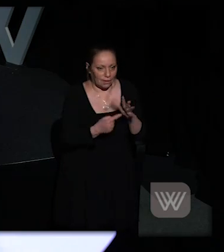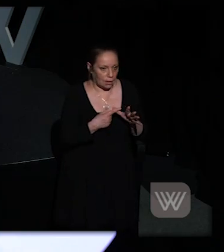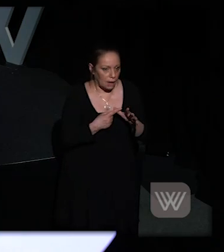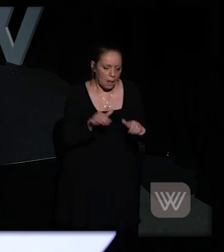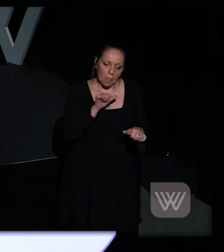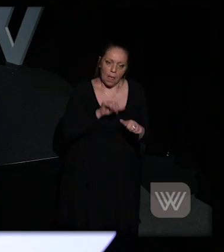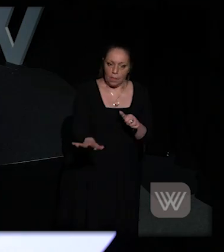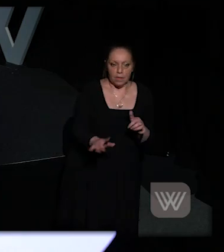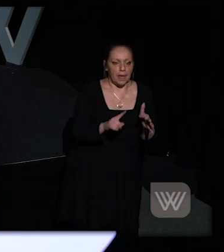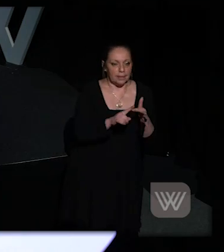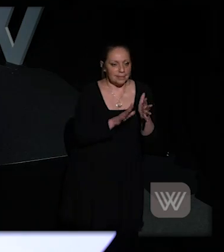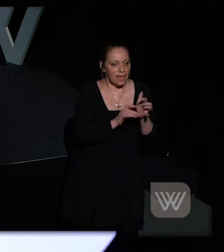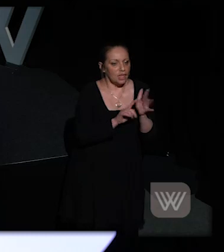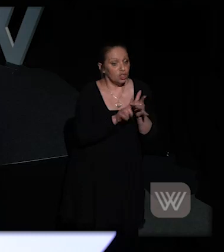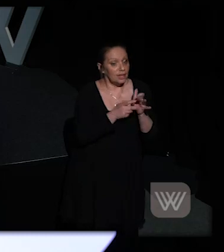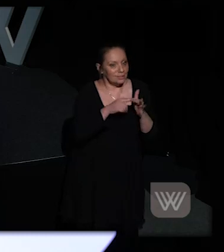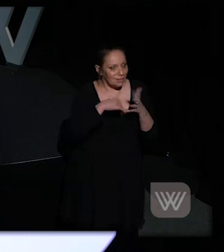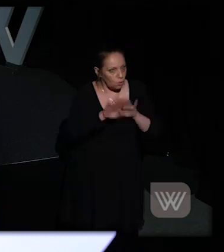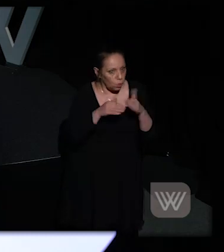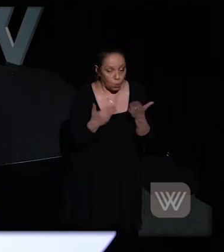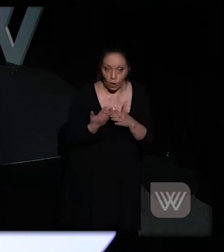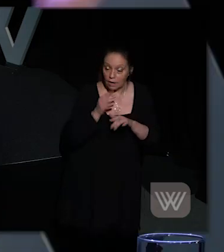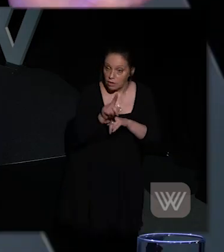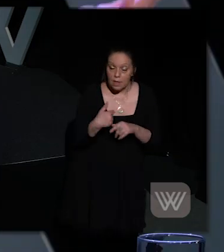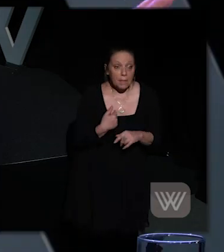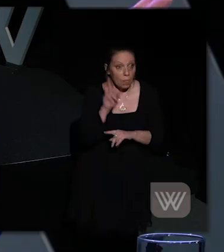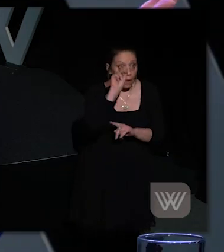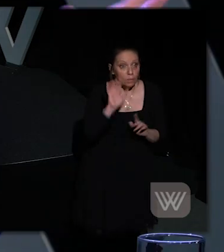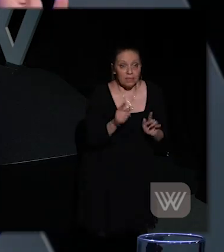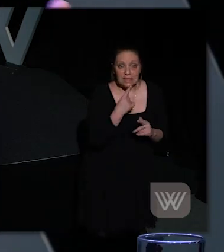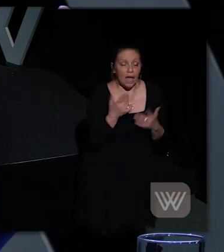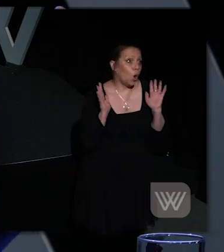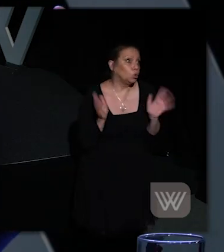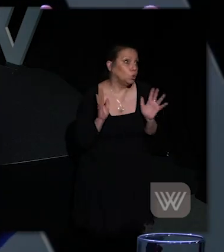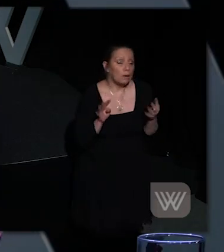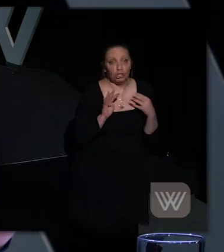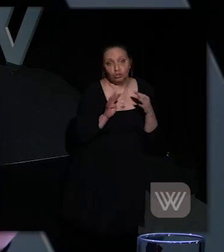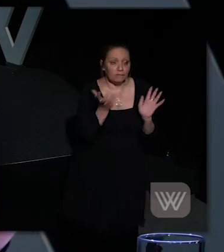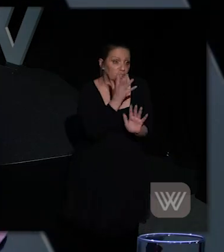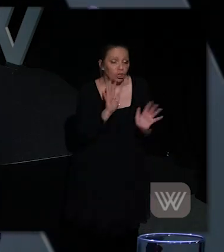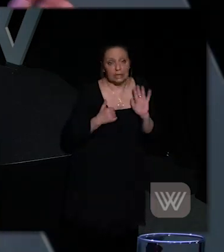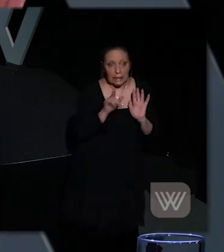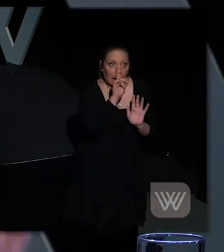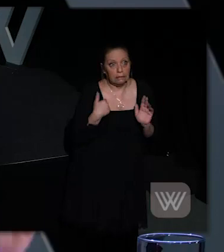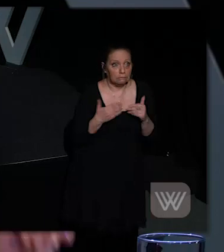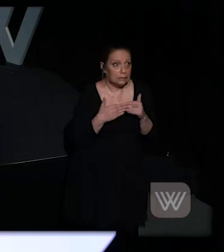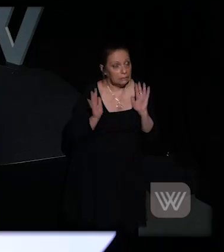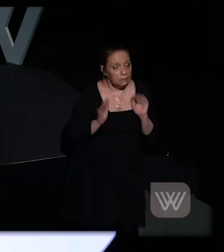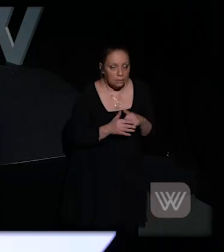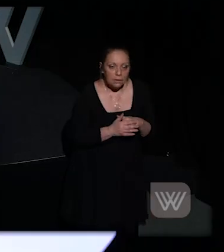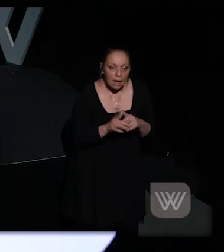engineers in the world working for them. And at the moment they say, oh, too much traffic, sorry. I mean, can